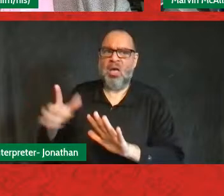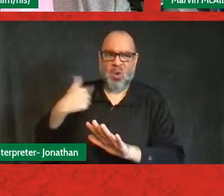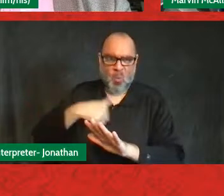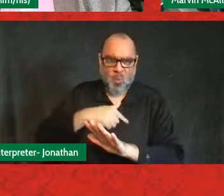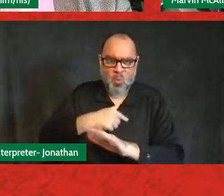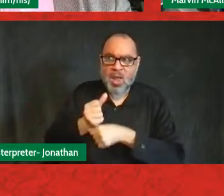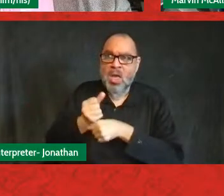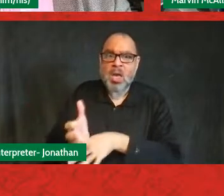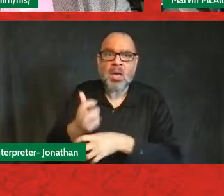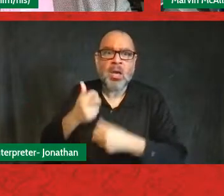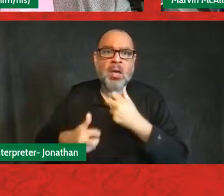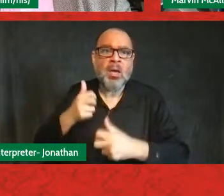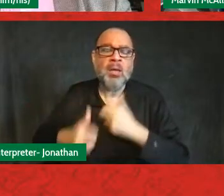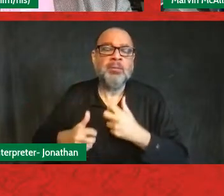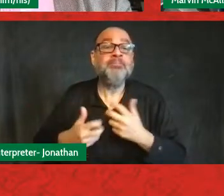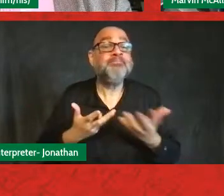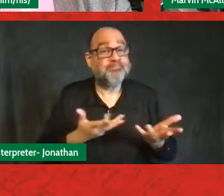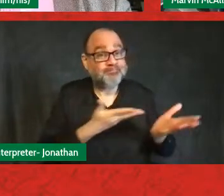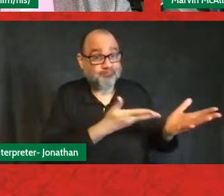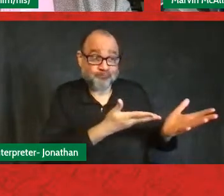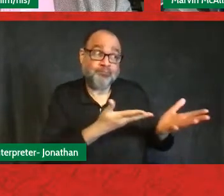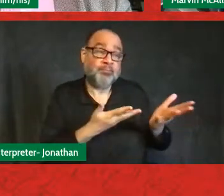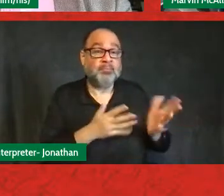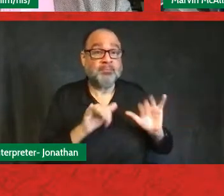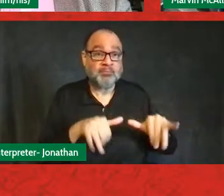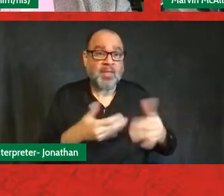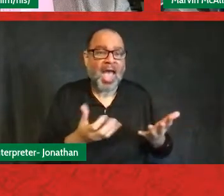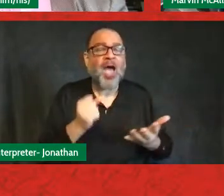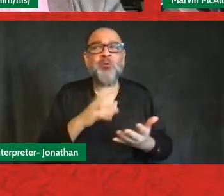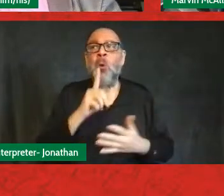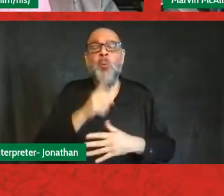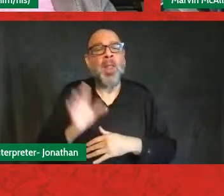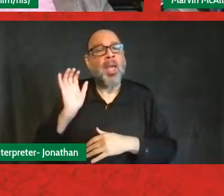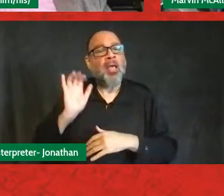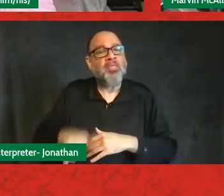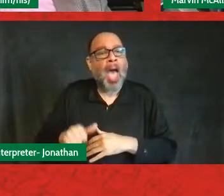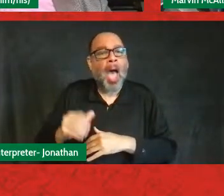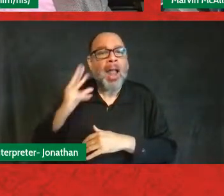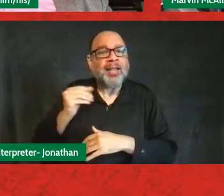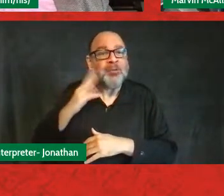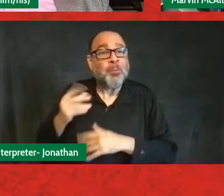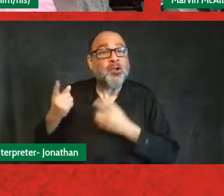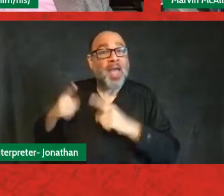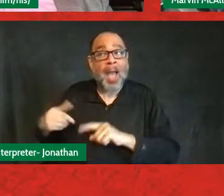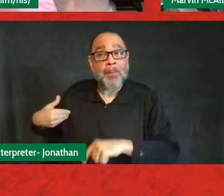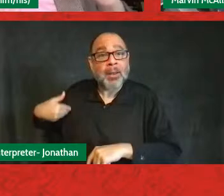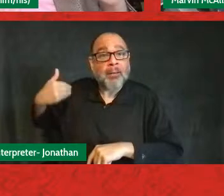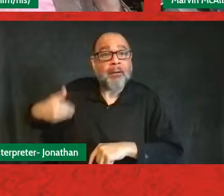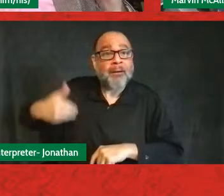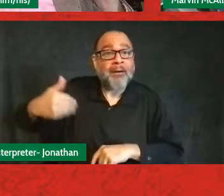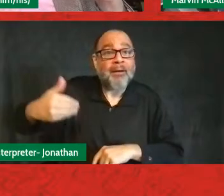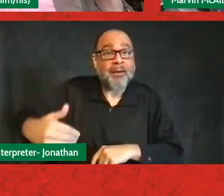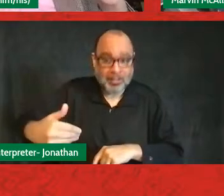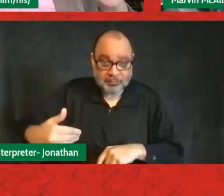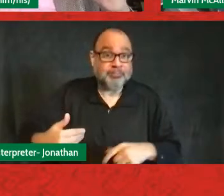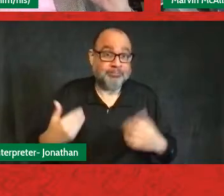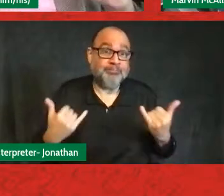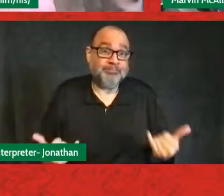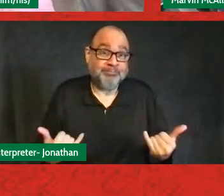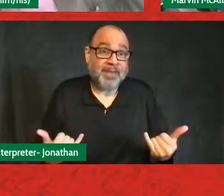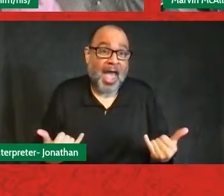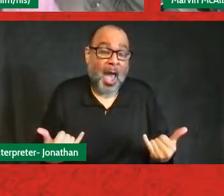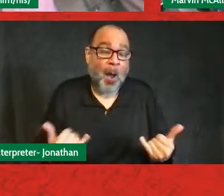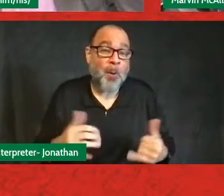tell the same. It's the same story over and over and over and over again. And that's exactly where we are now too. I'm going to even go to a more